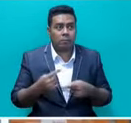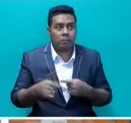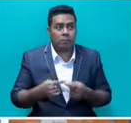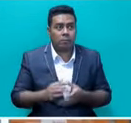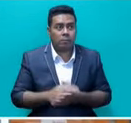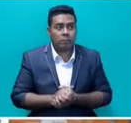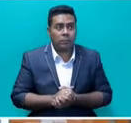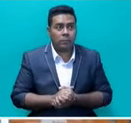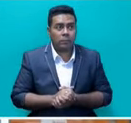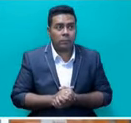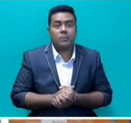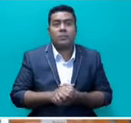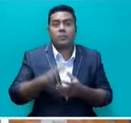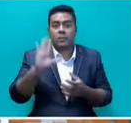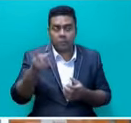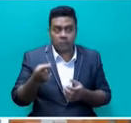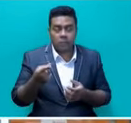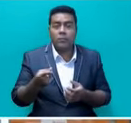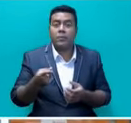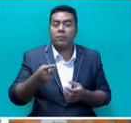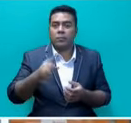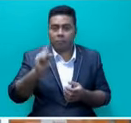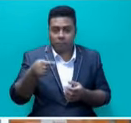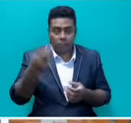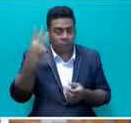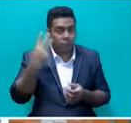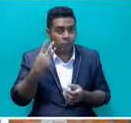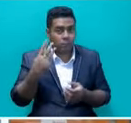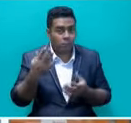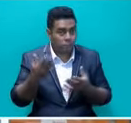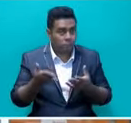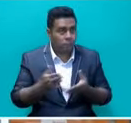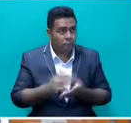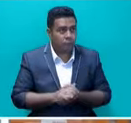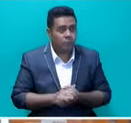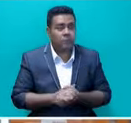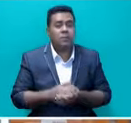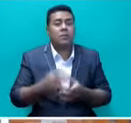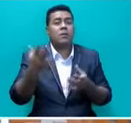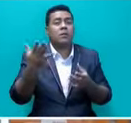lady. But the fact of the matter is that